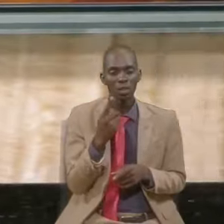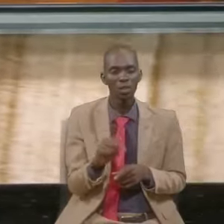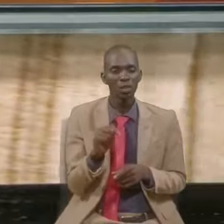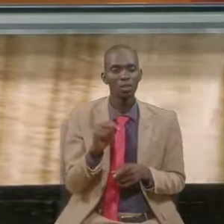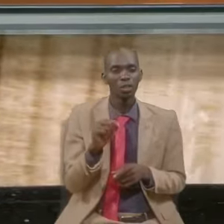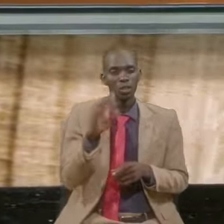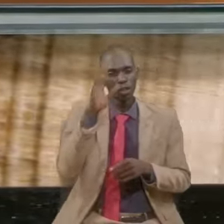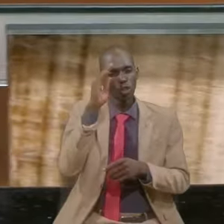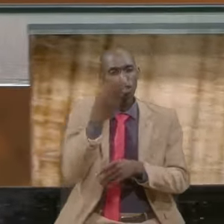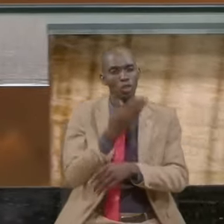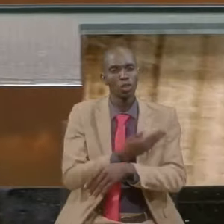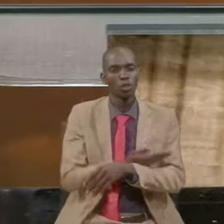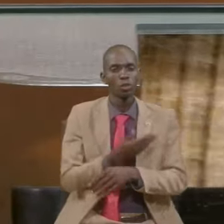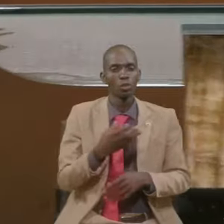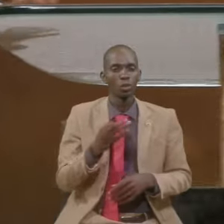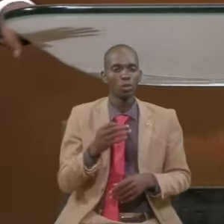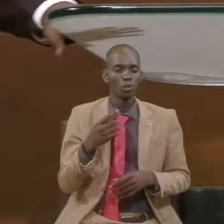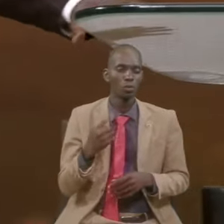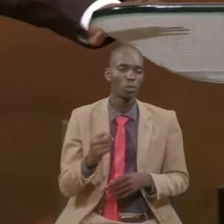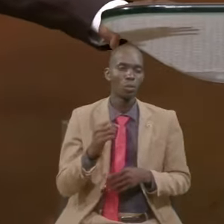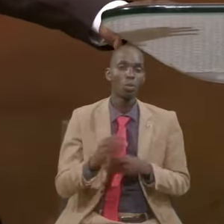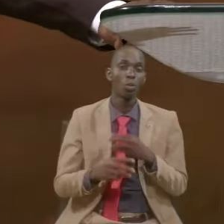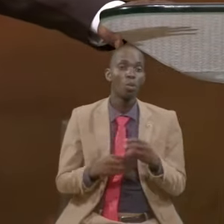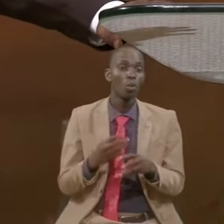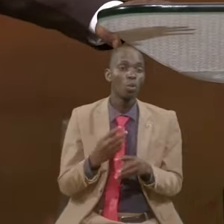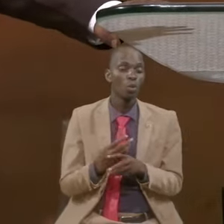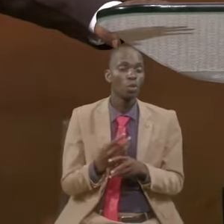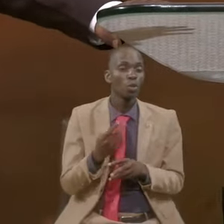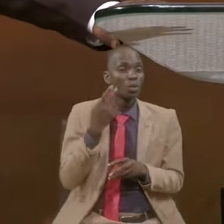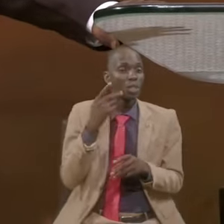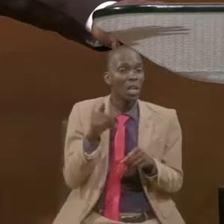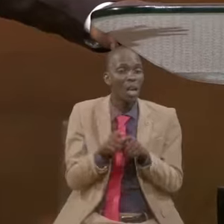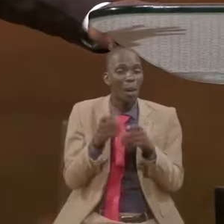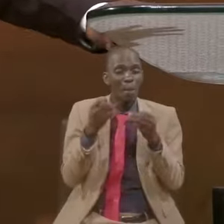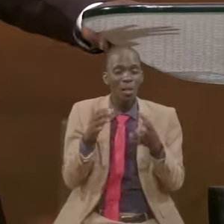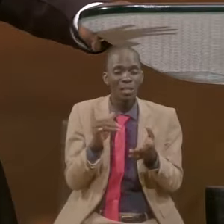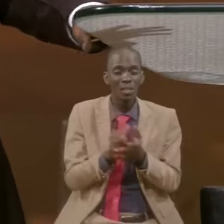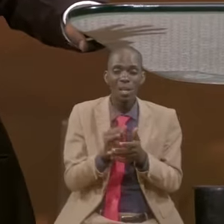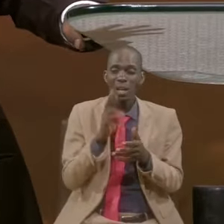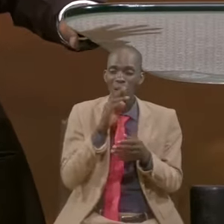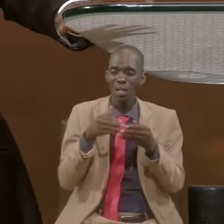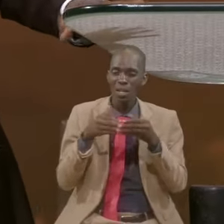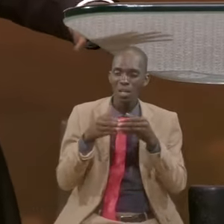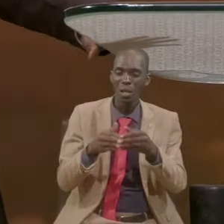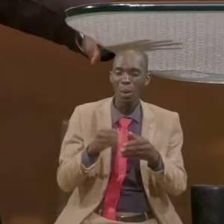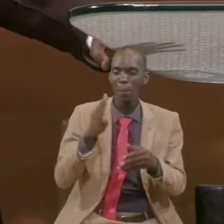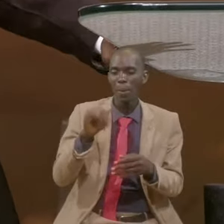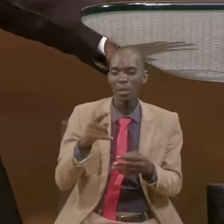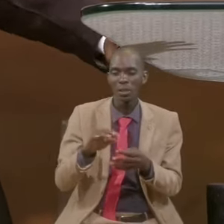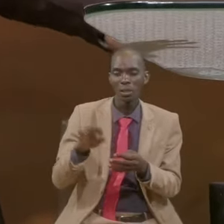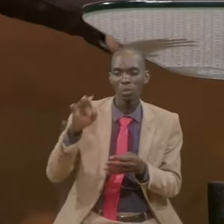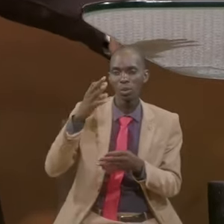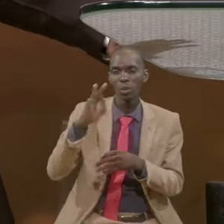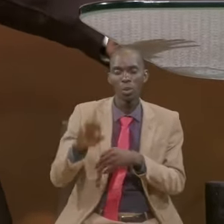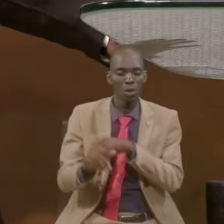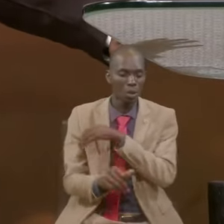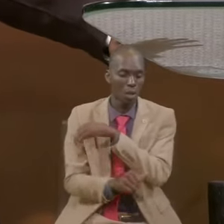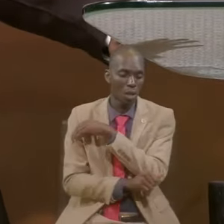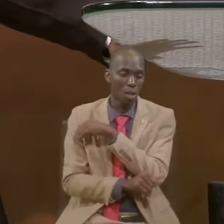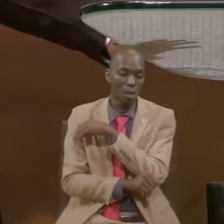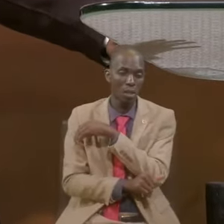world. As many as are led by the Spirit of Adam, giving